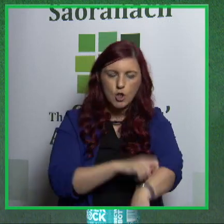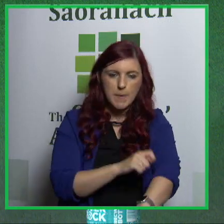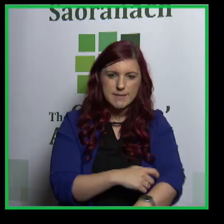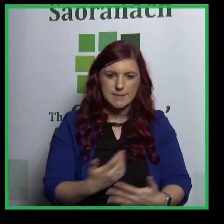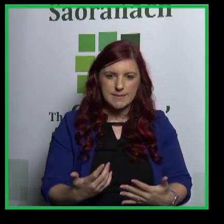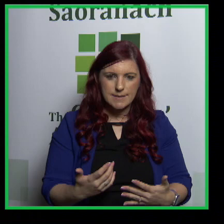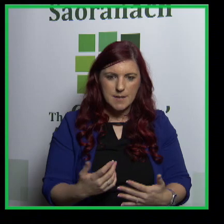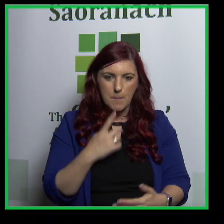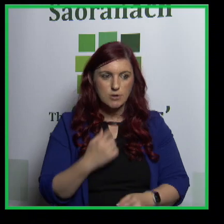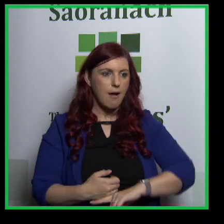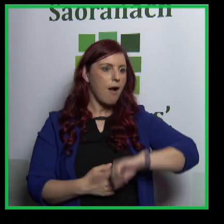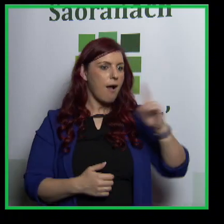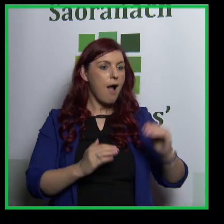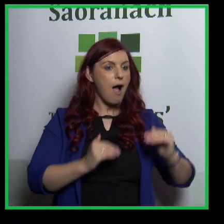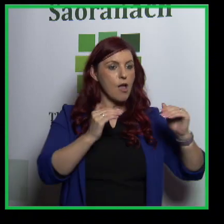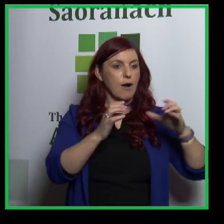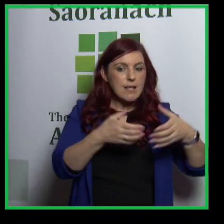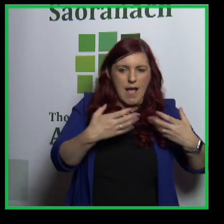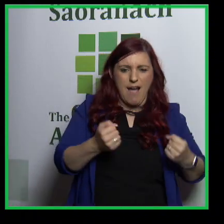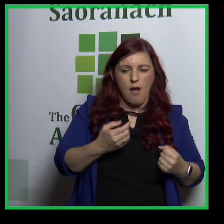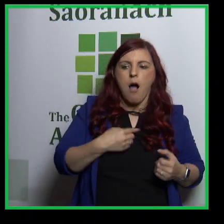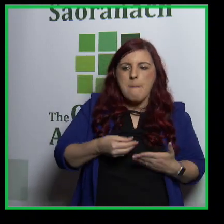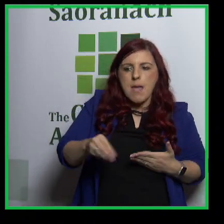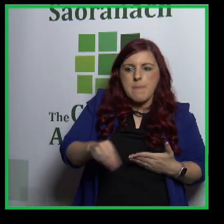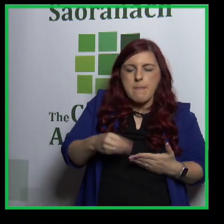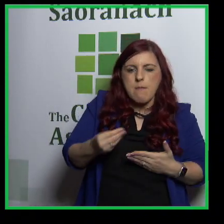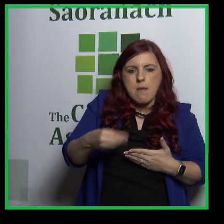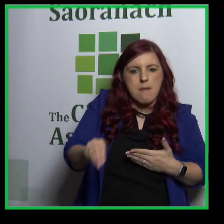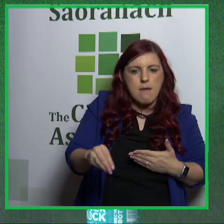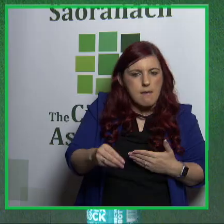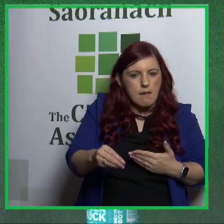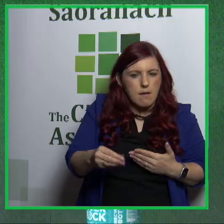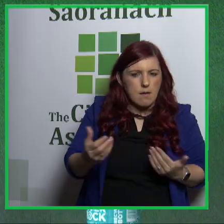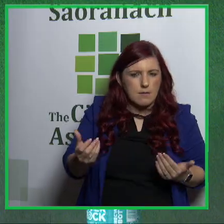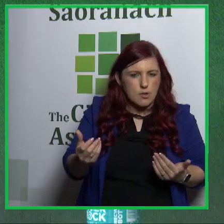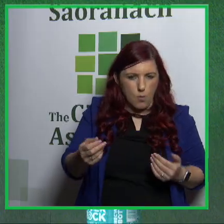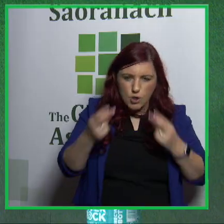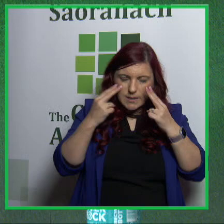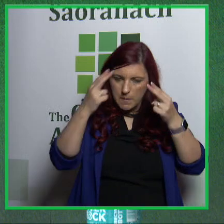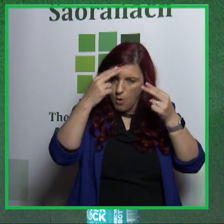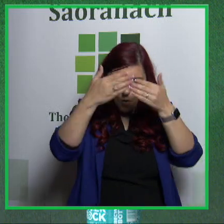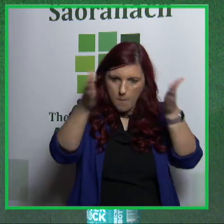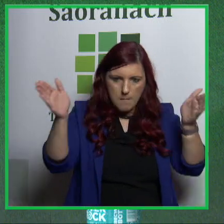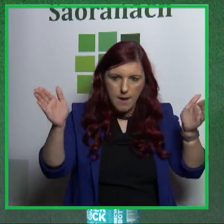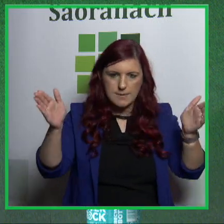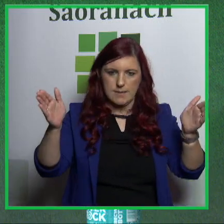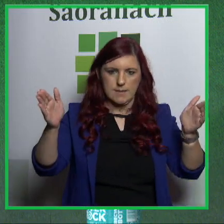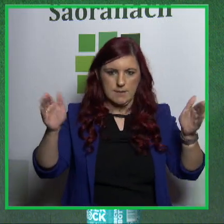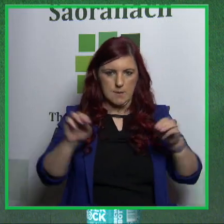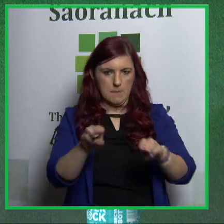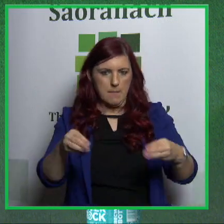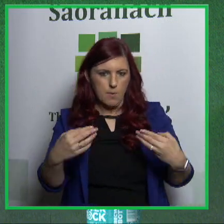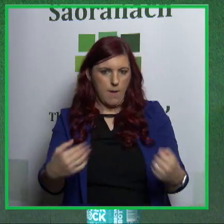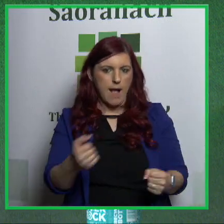you out and stuff. And it's just to be a little bit more open-minded, that people that went through